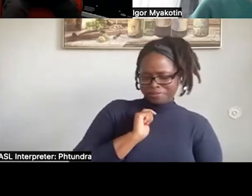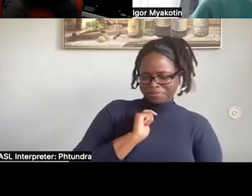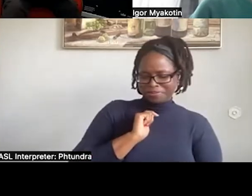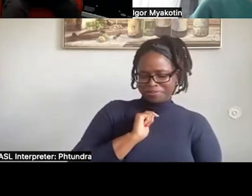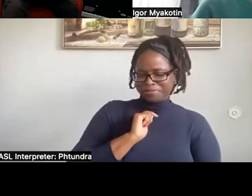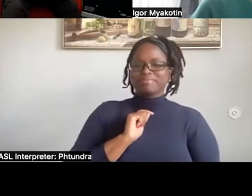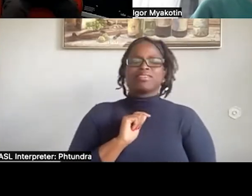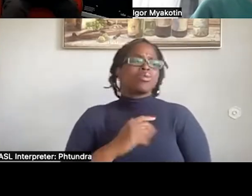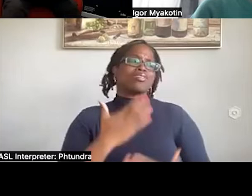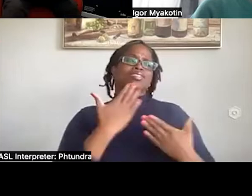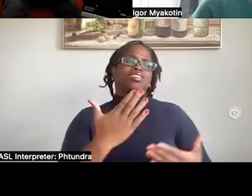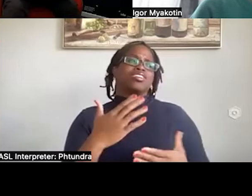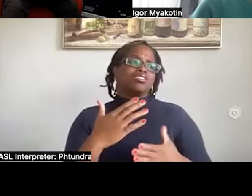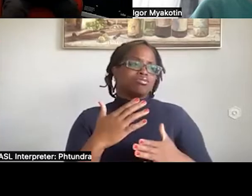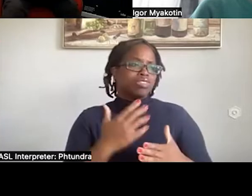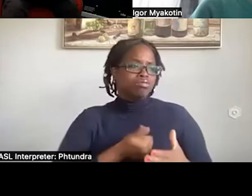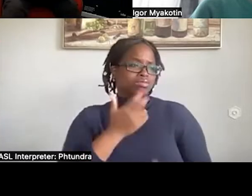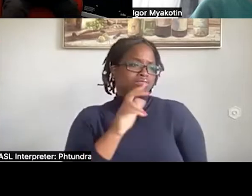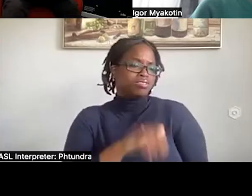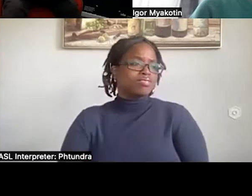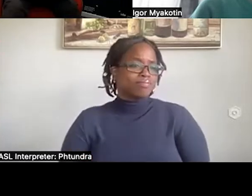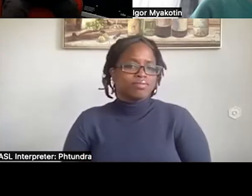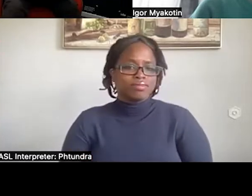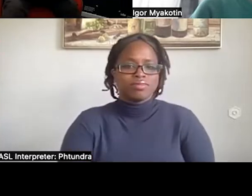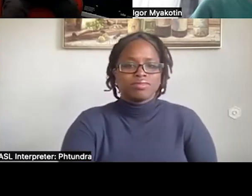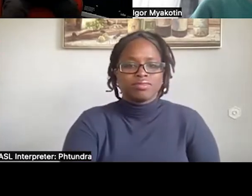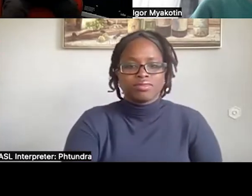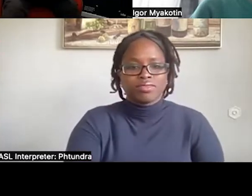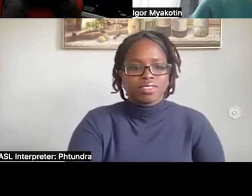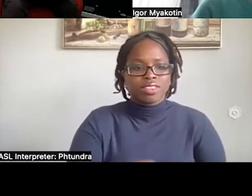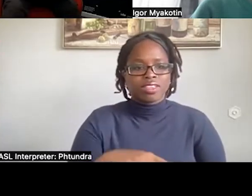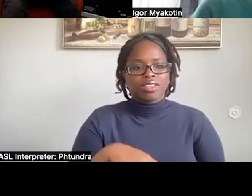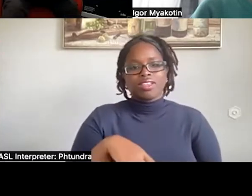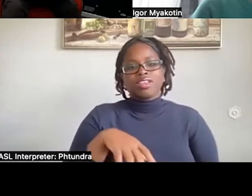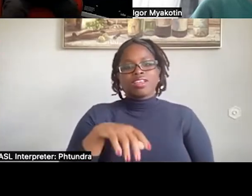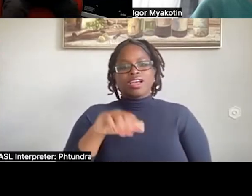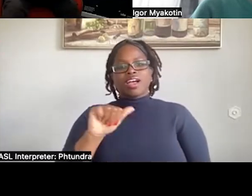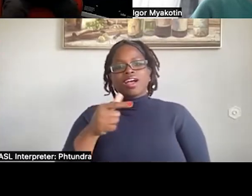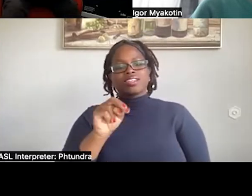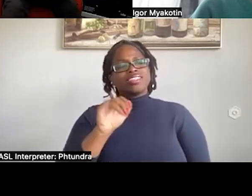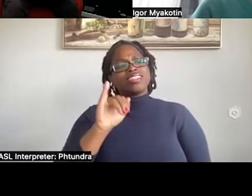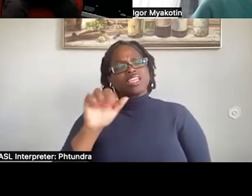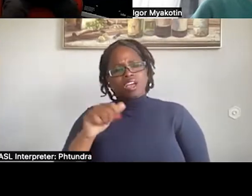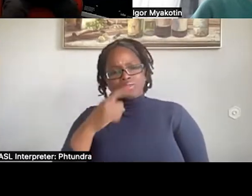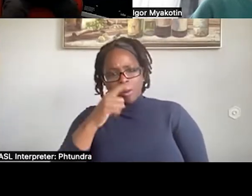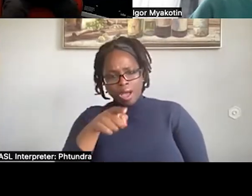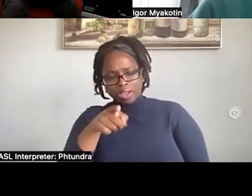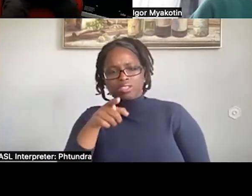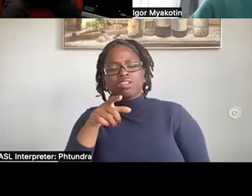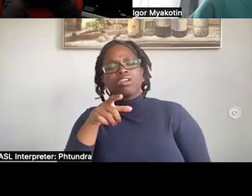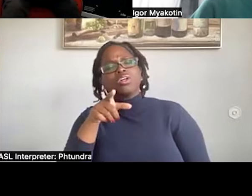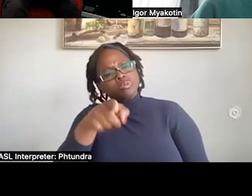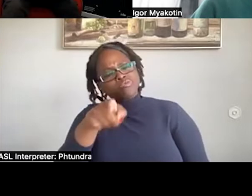Well, thank you for sharing that. Agnia and Igor, I'd like to come to you next. You know, you're working